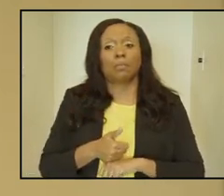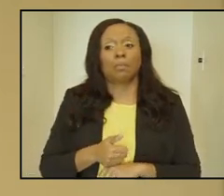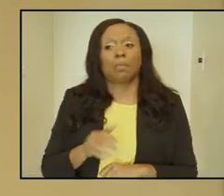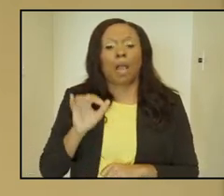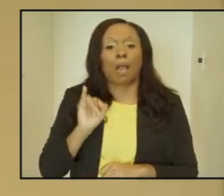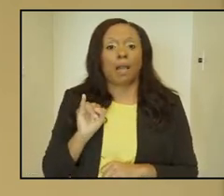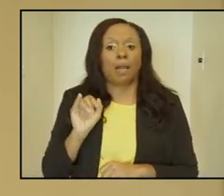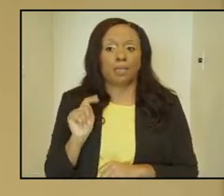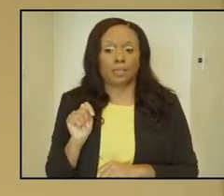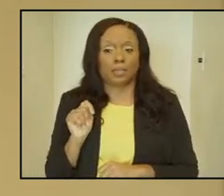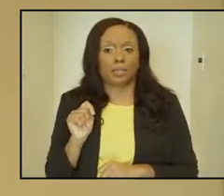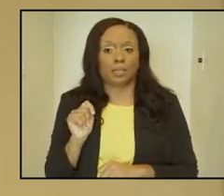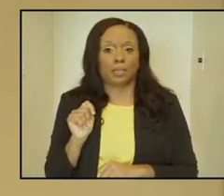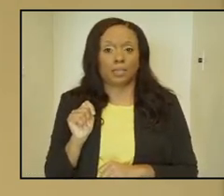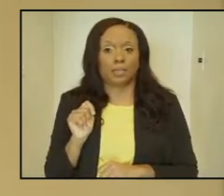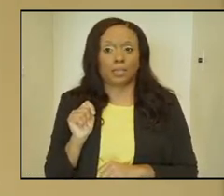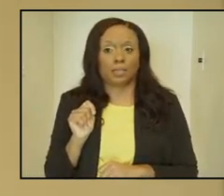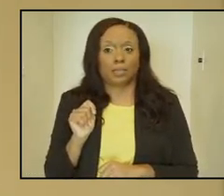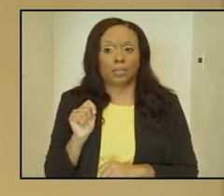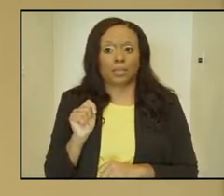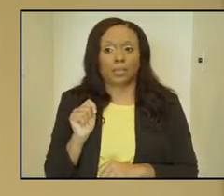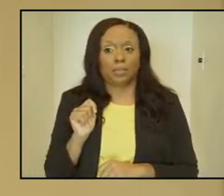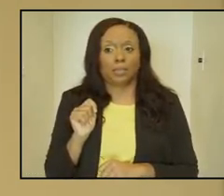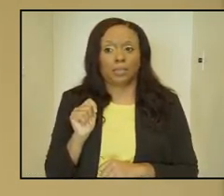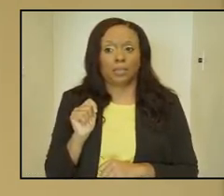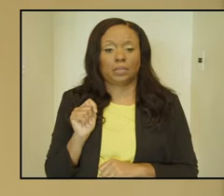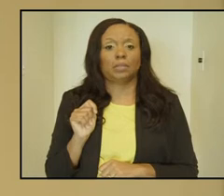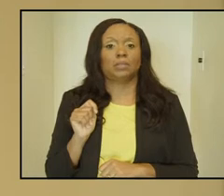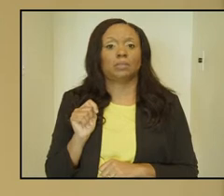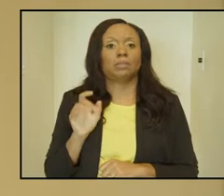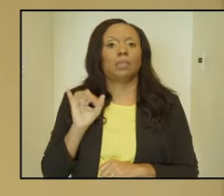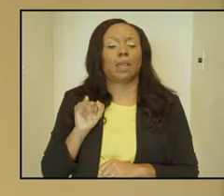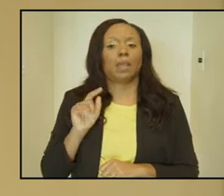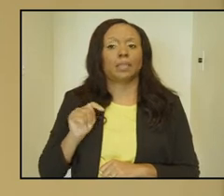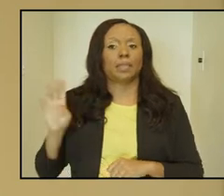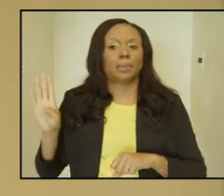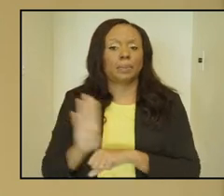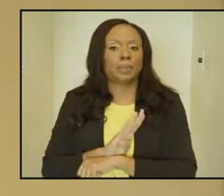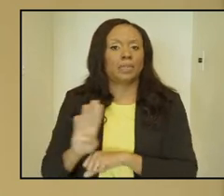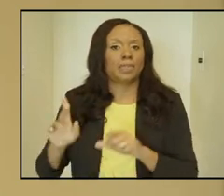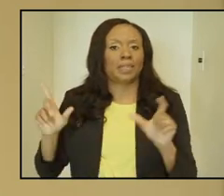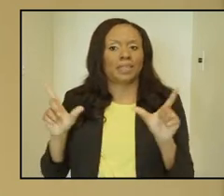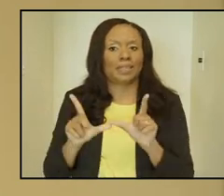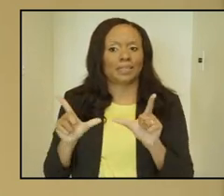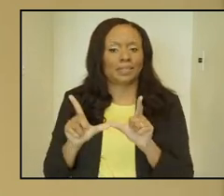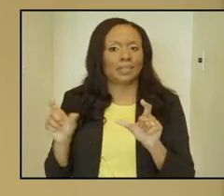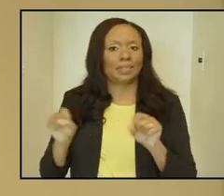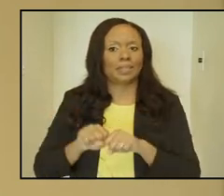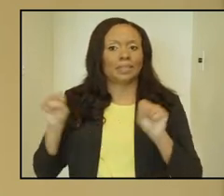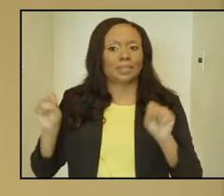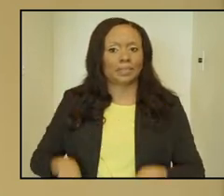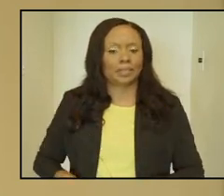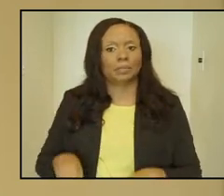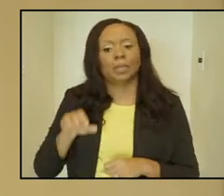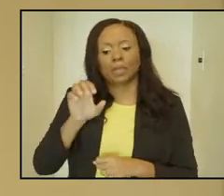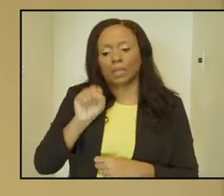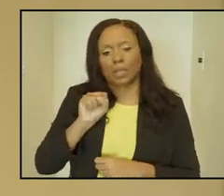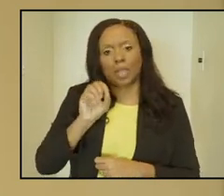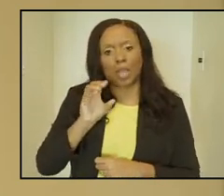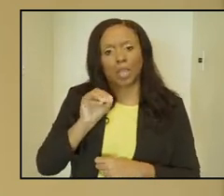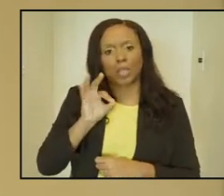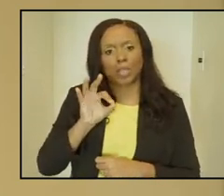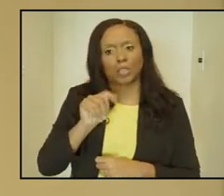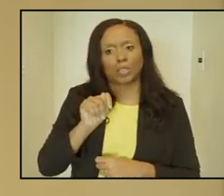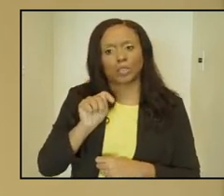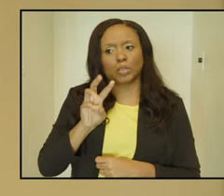international business unit. We are also implementing an IT-driven business licensing system software to re-engineer the